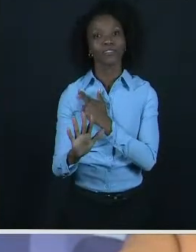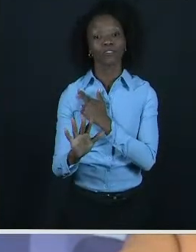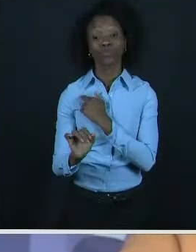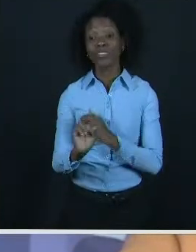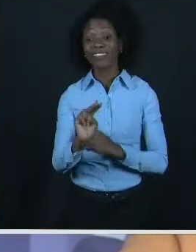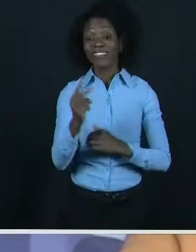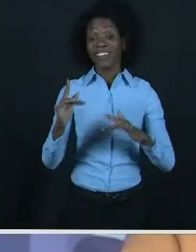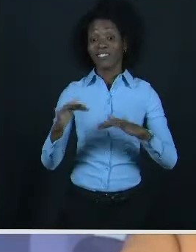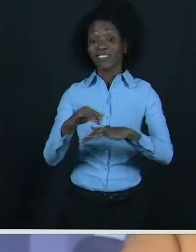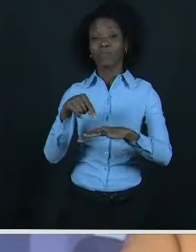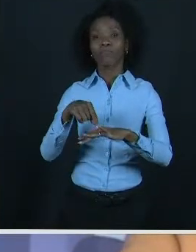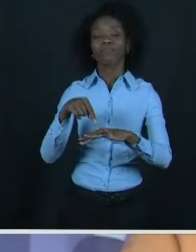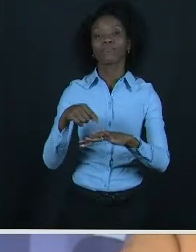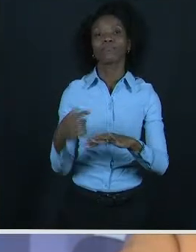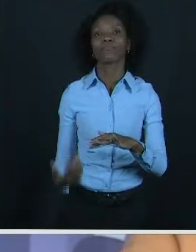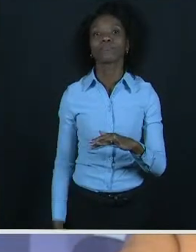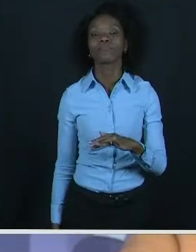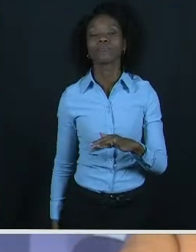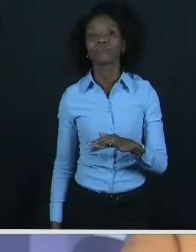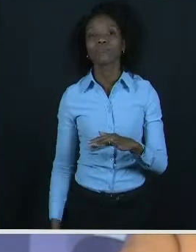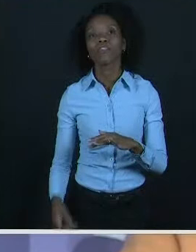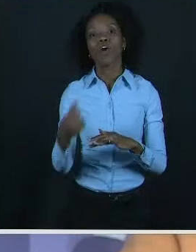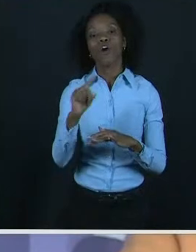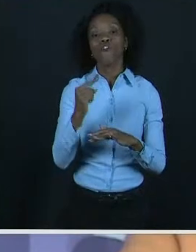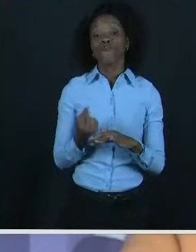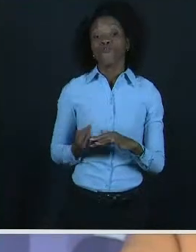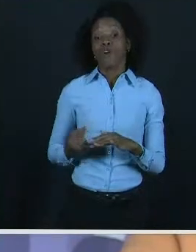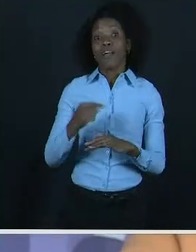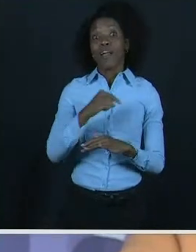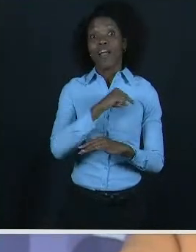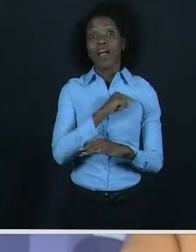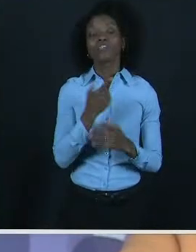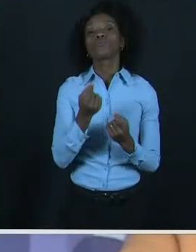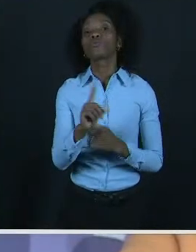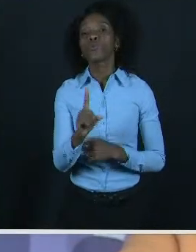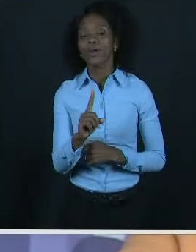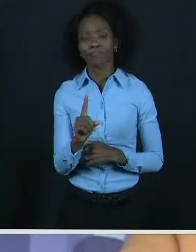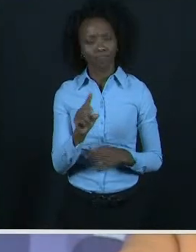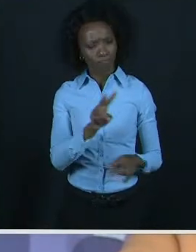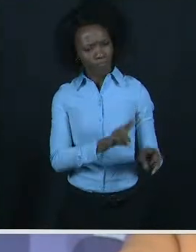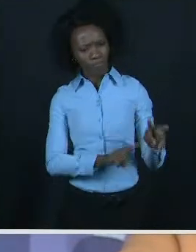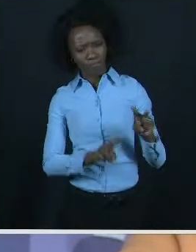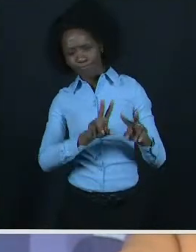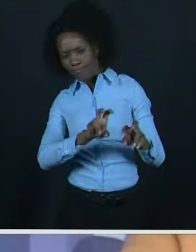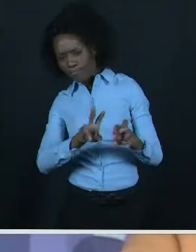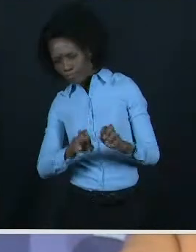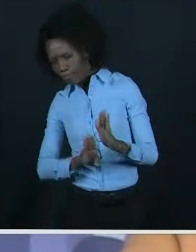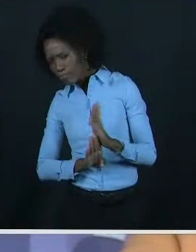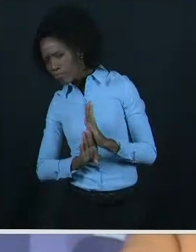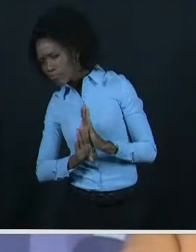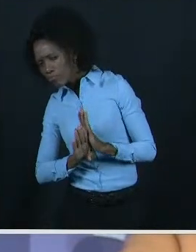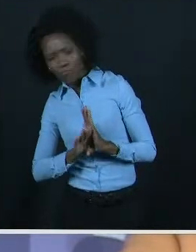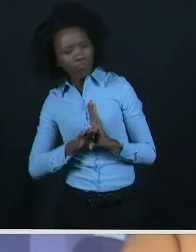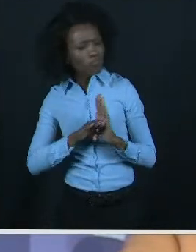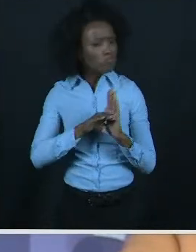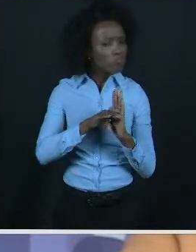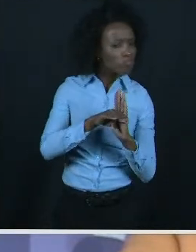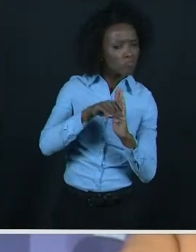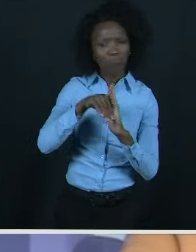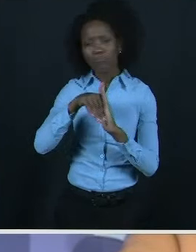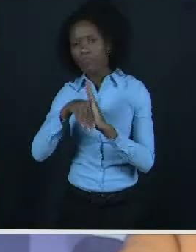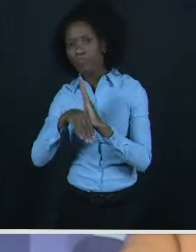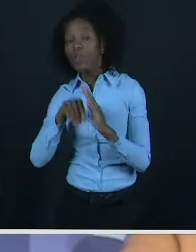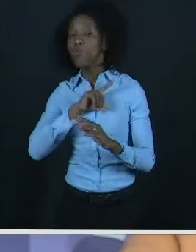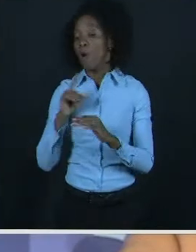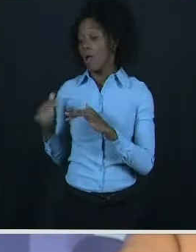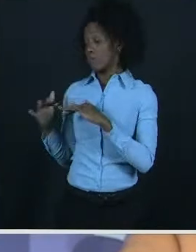summit is for us to assess progress in fulfilling the commitments we made at the